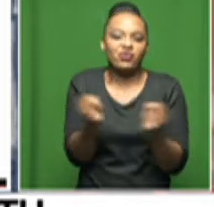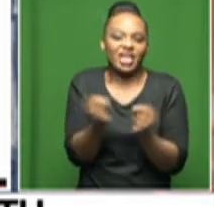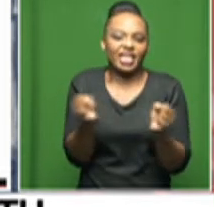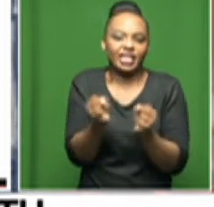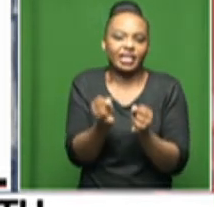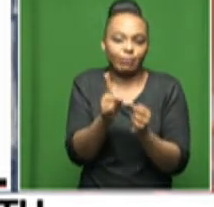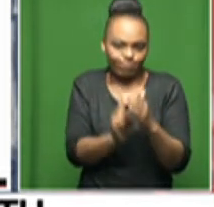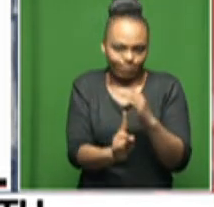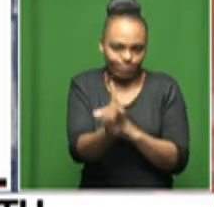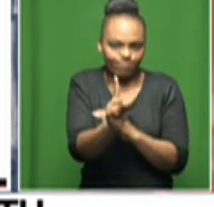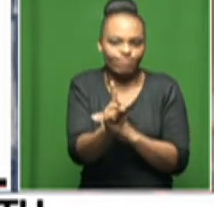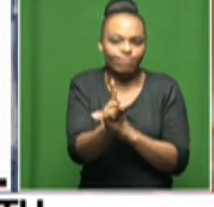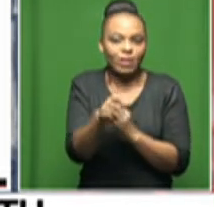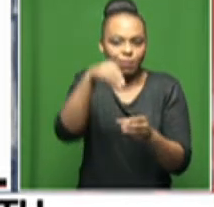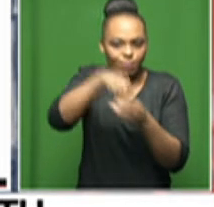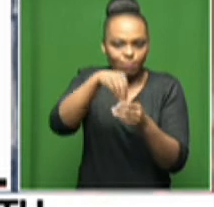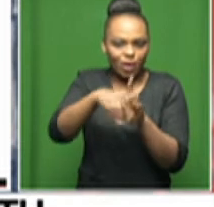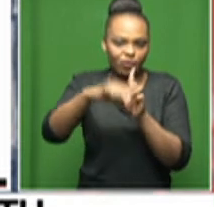temperature in our country.